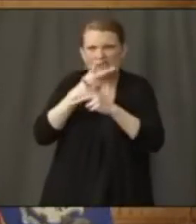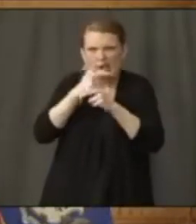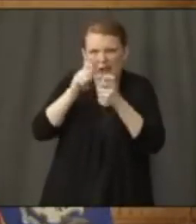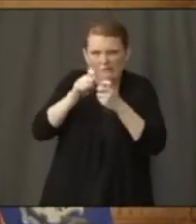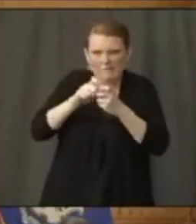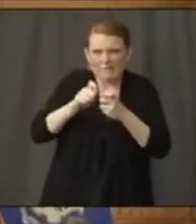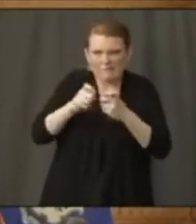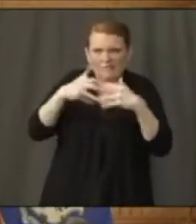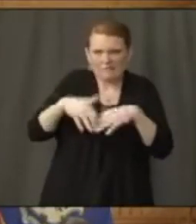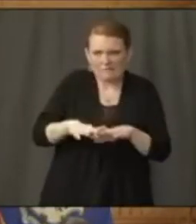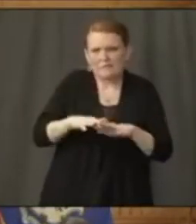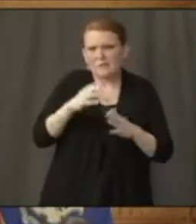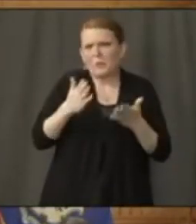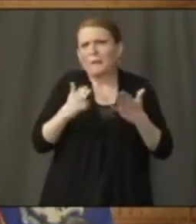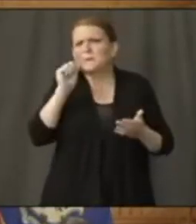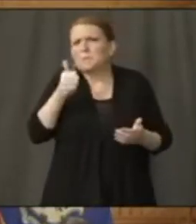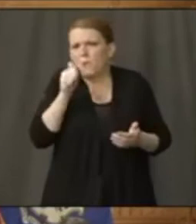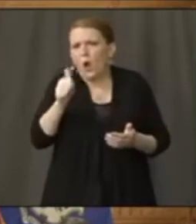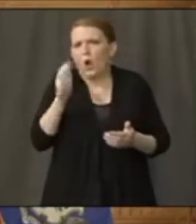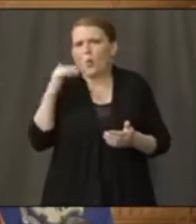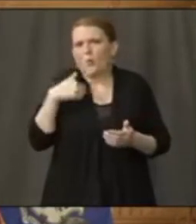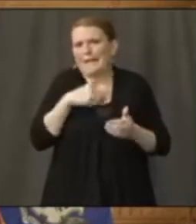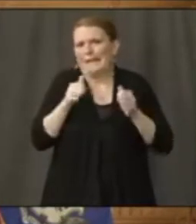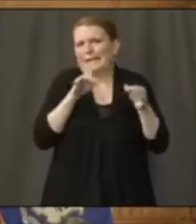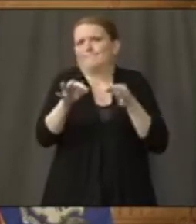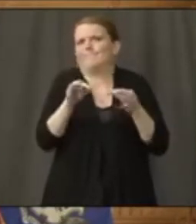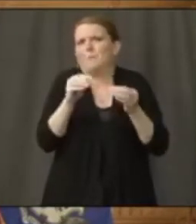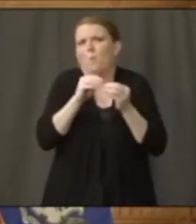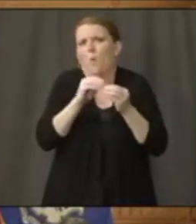Waterbury Republican American.